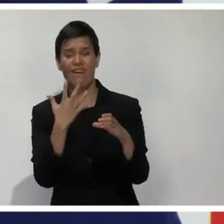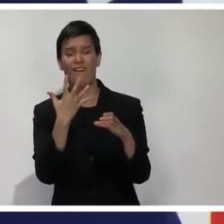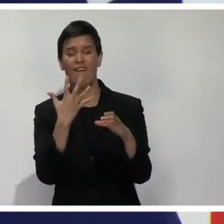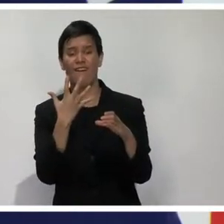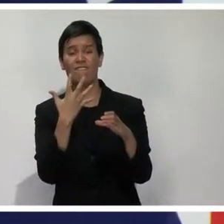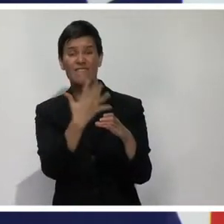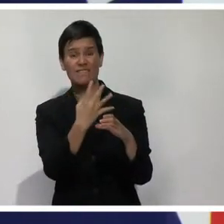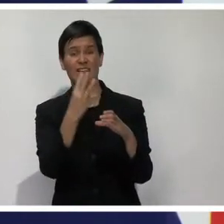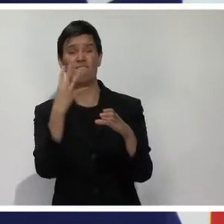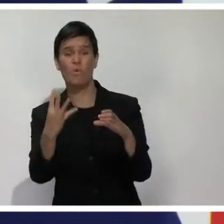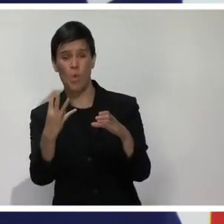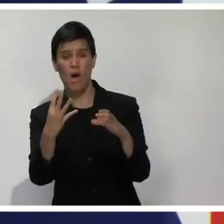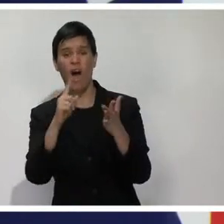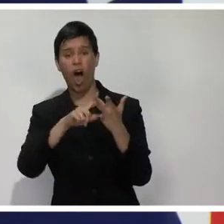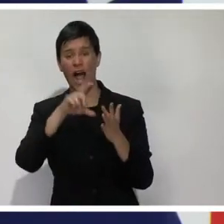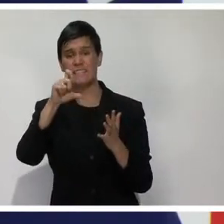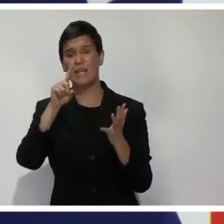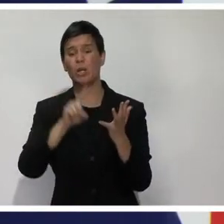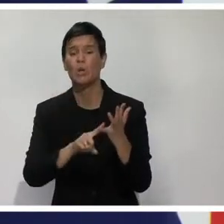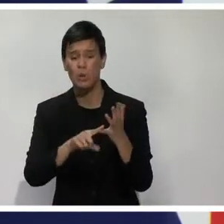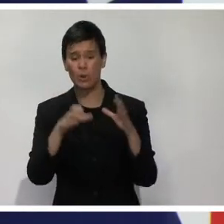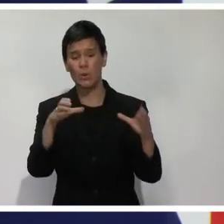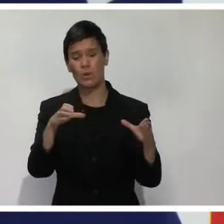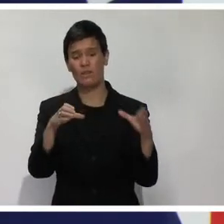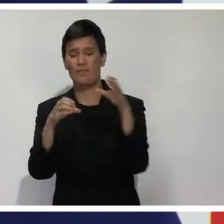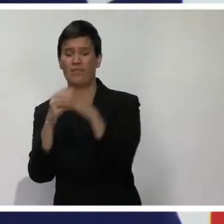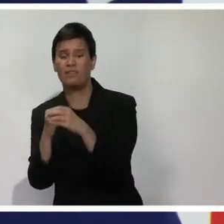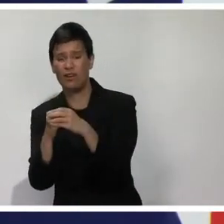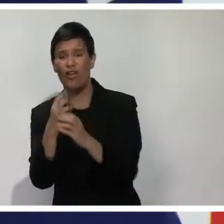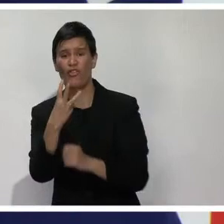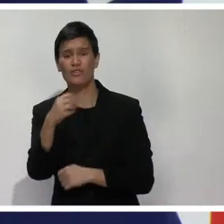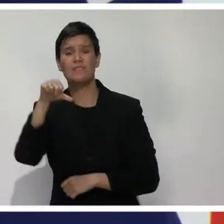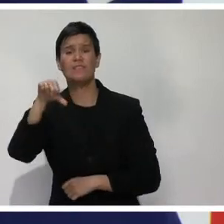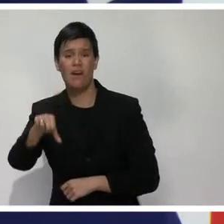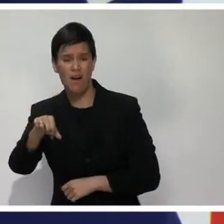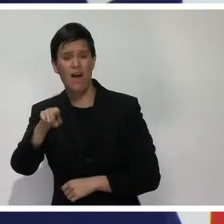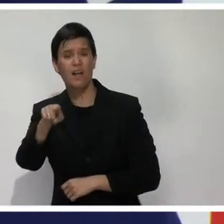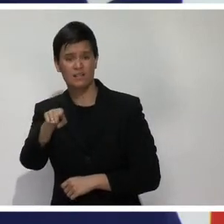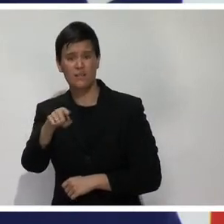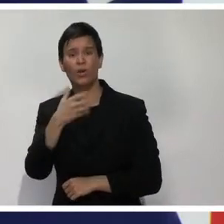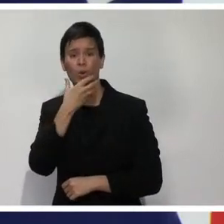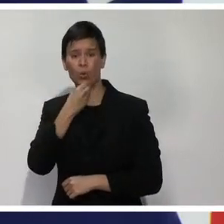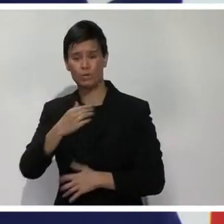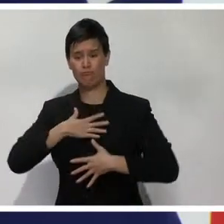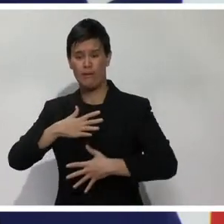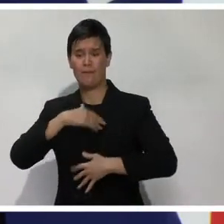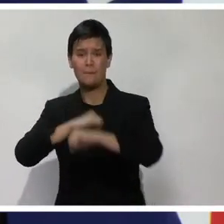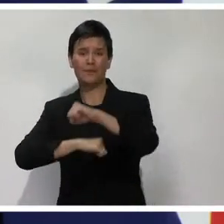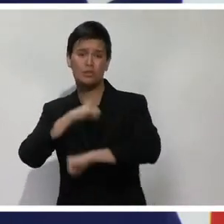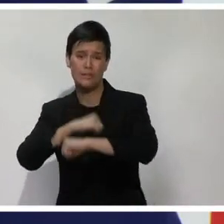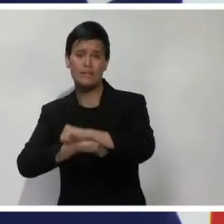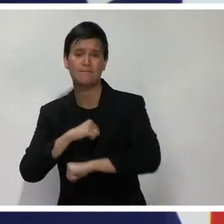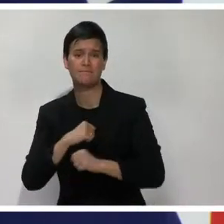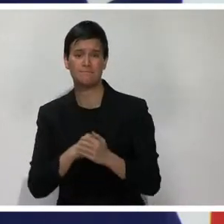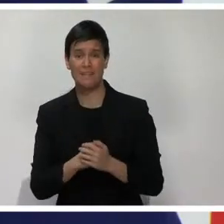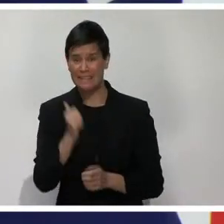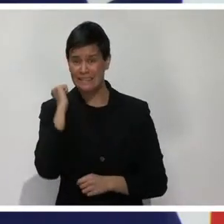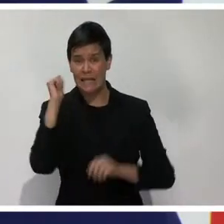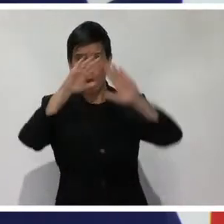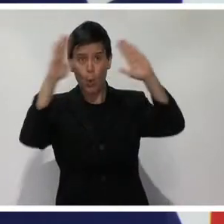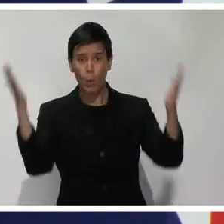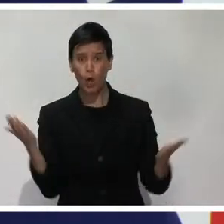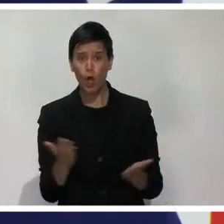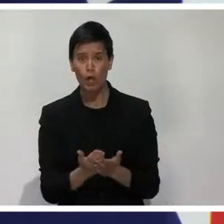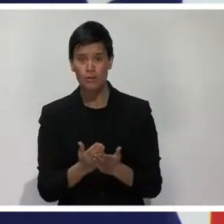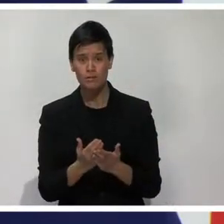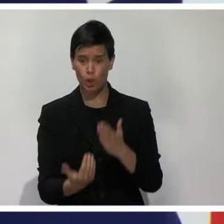the globe, there were 19.9 million cases yesterday. Our response to the virus so far has worked. It